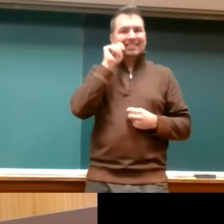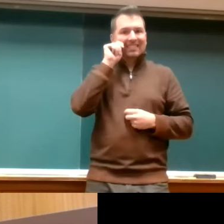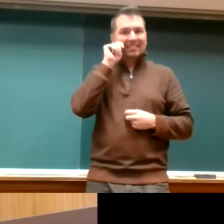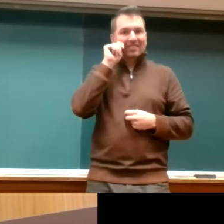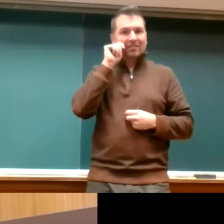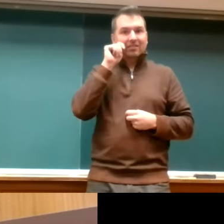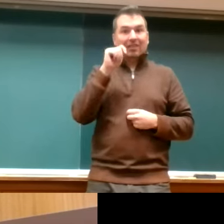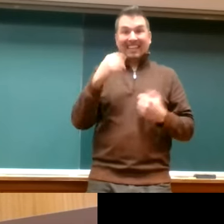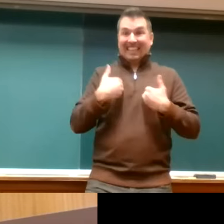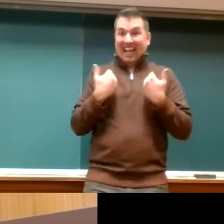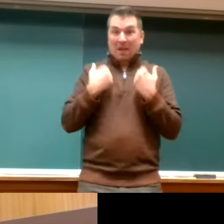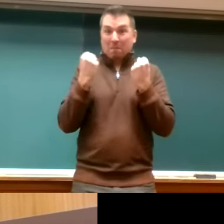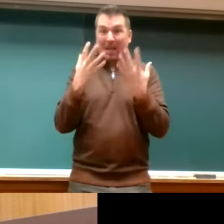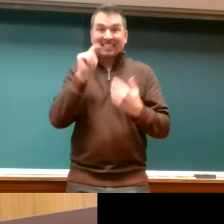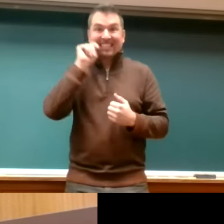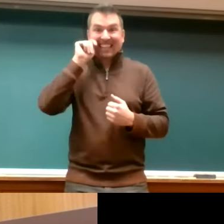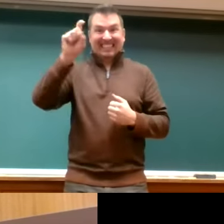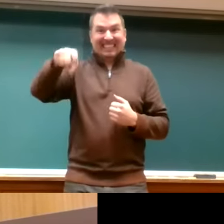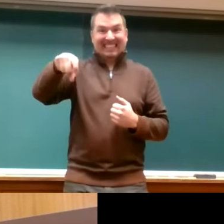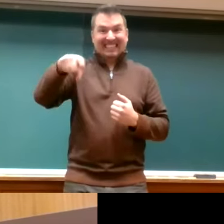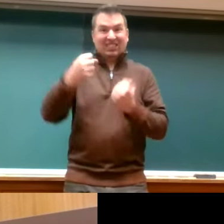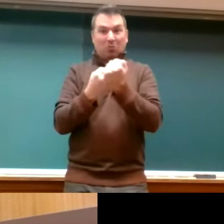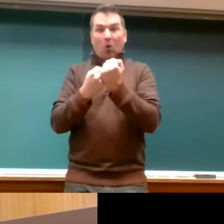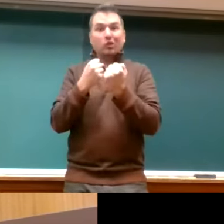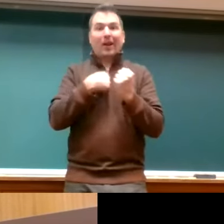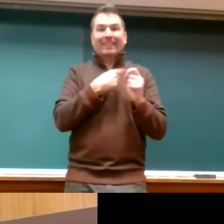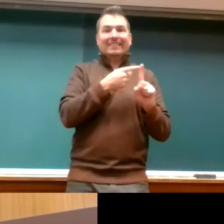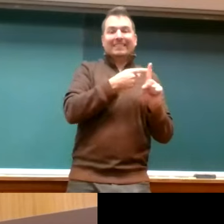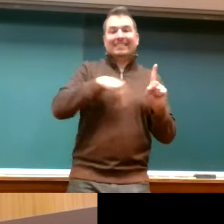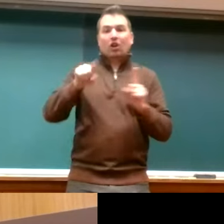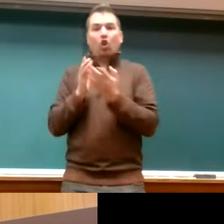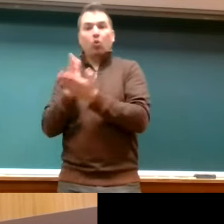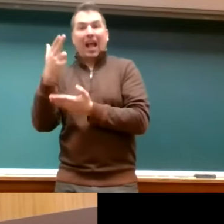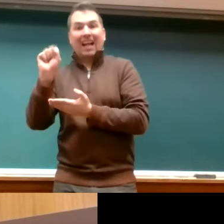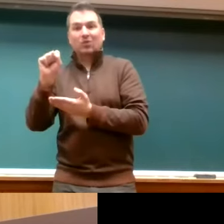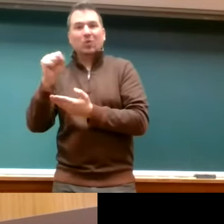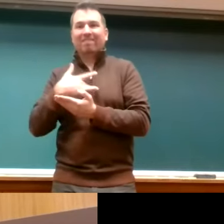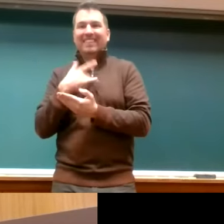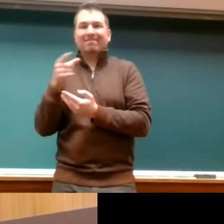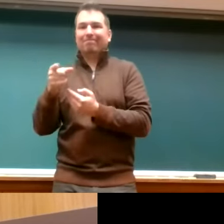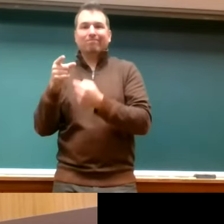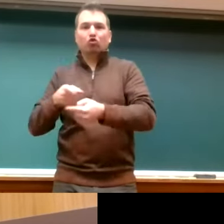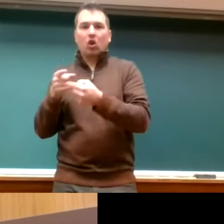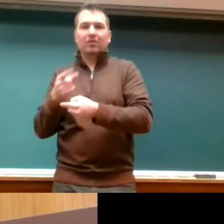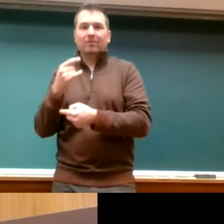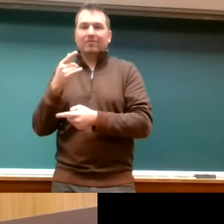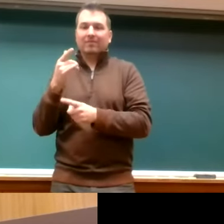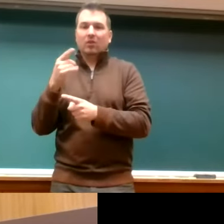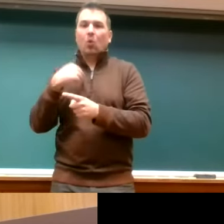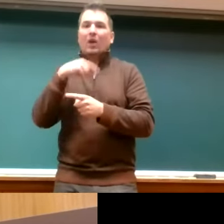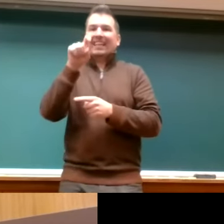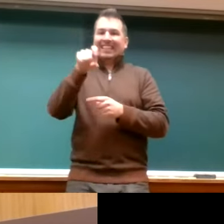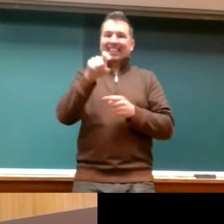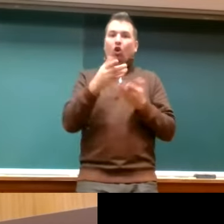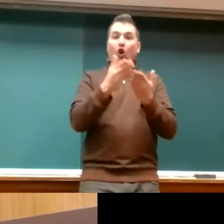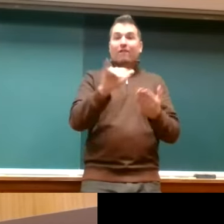need it the most, and we've been offering it through high schools, which I think is a mistake. We're going to try it through YMCA because they come if they're made to come,